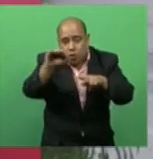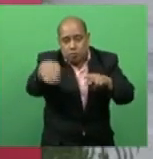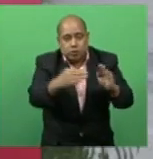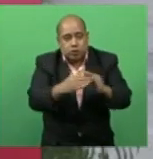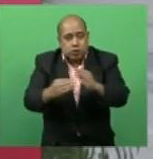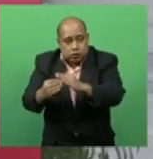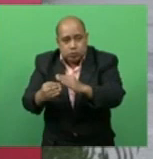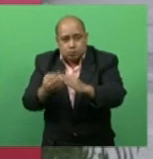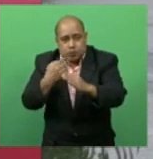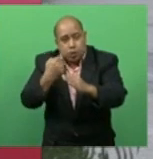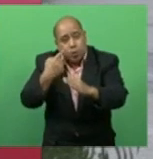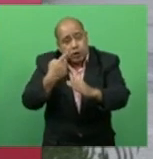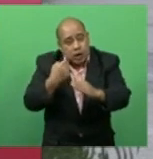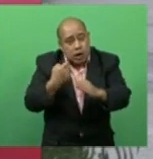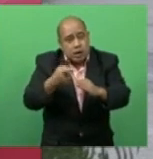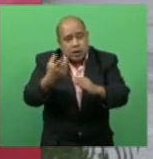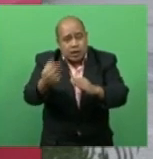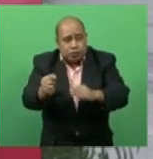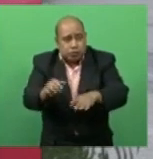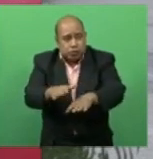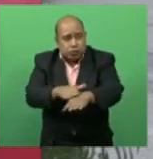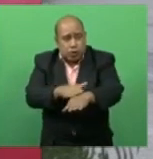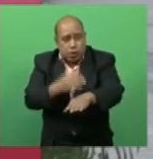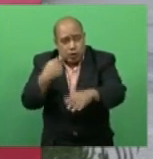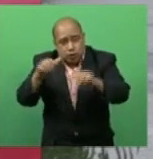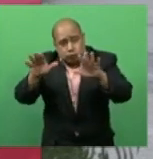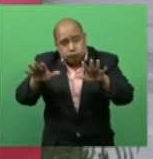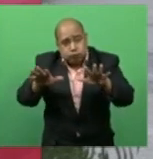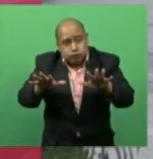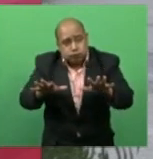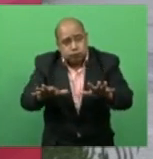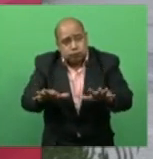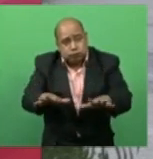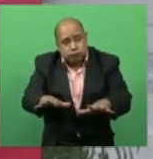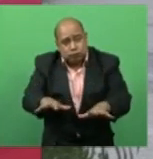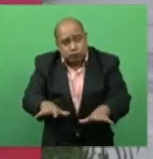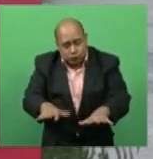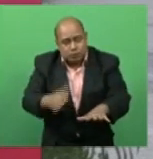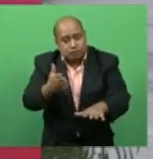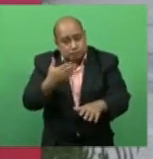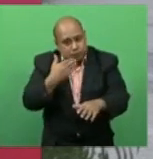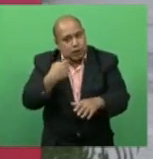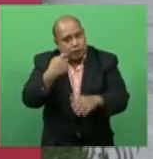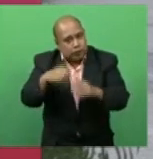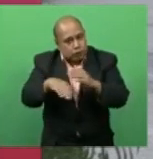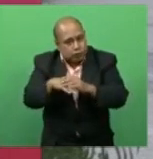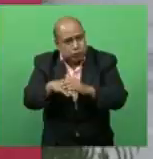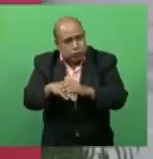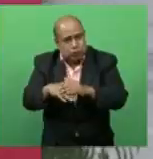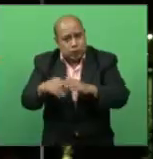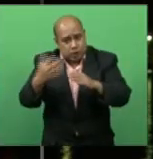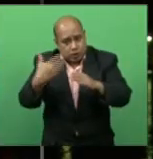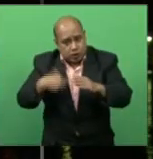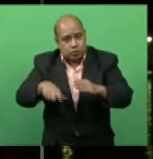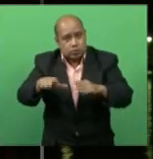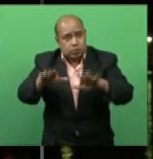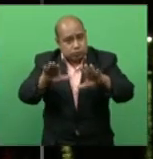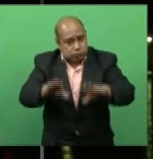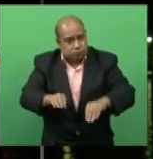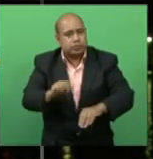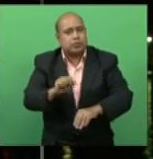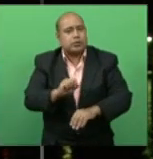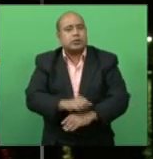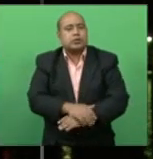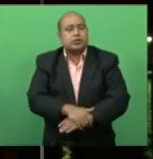waters are probably relatively higher than normal, but be aware that it will continue to recede. Prime